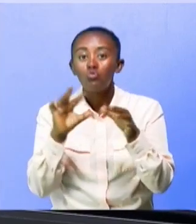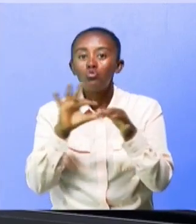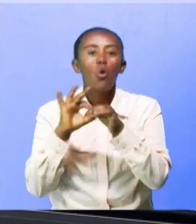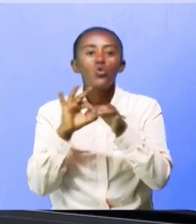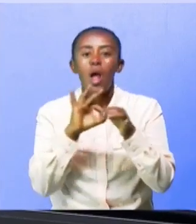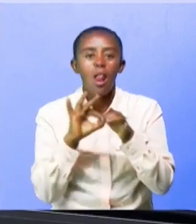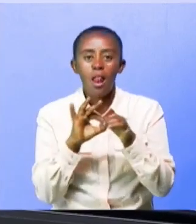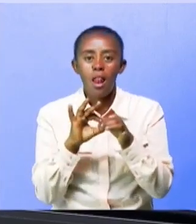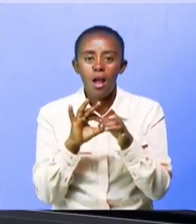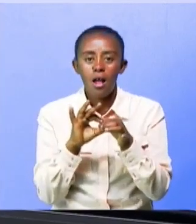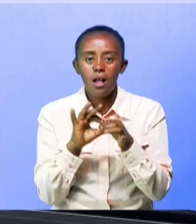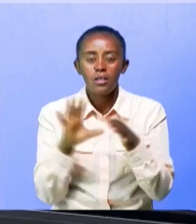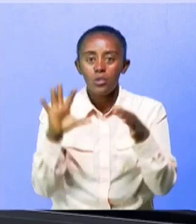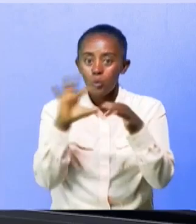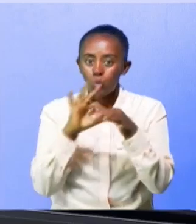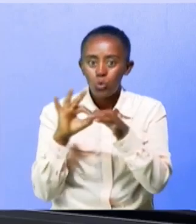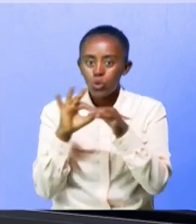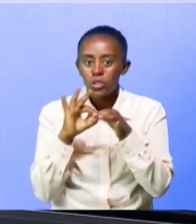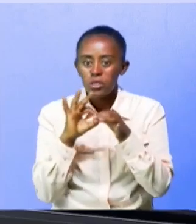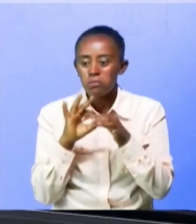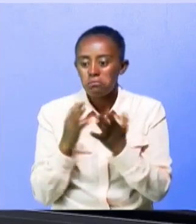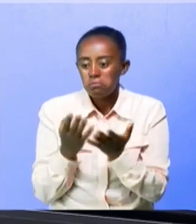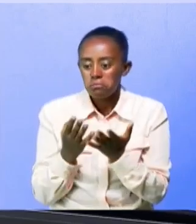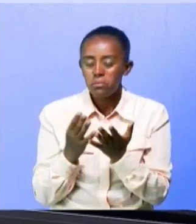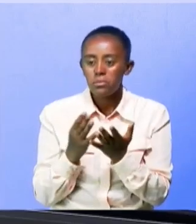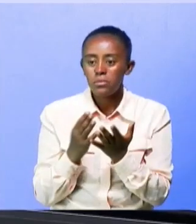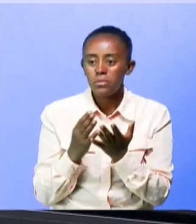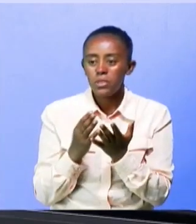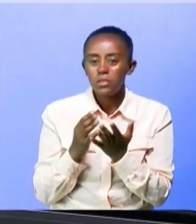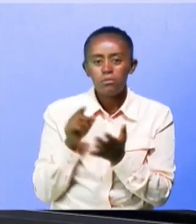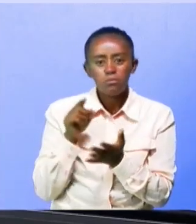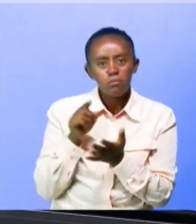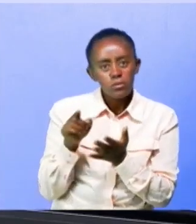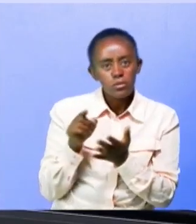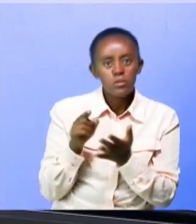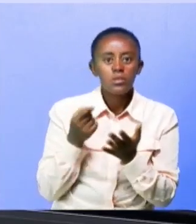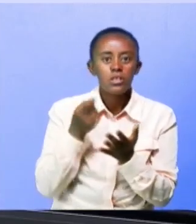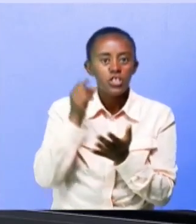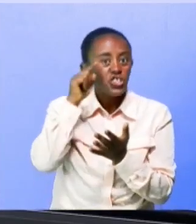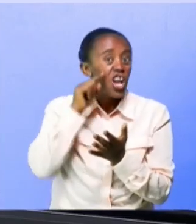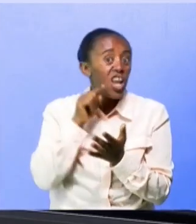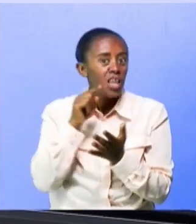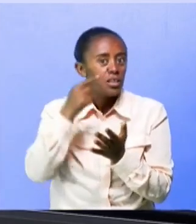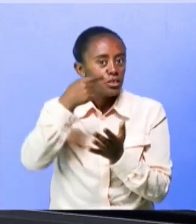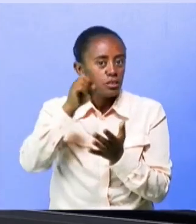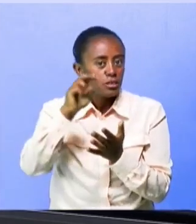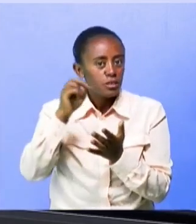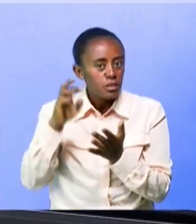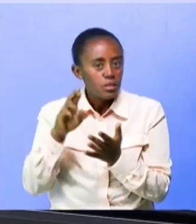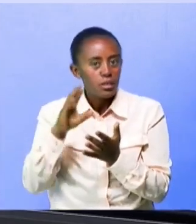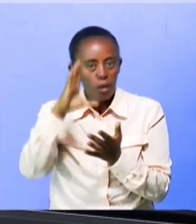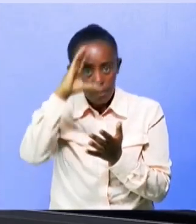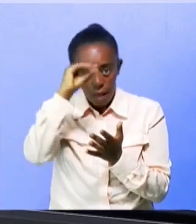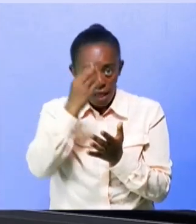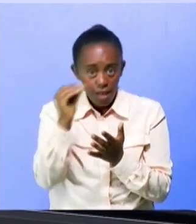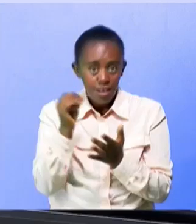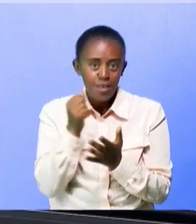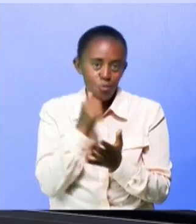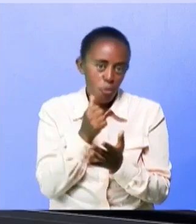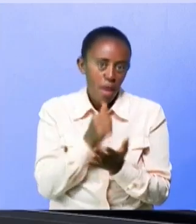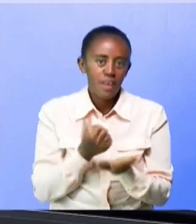Right? Socially, we can see that gender, both men and